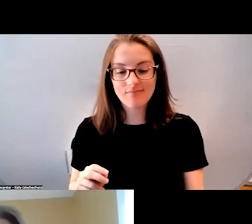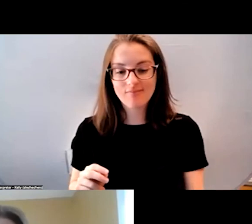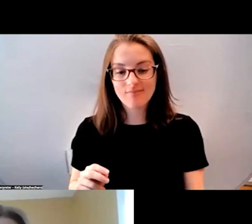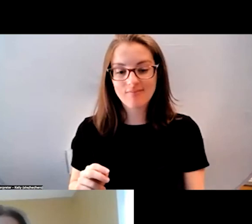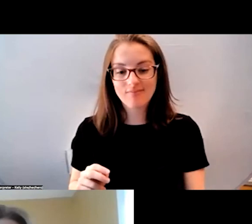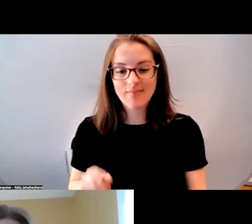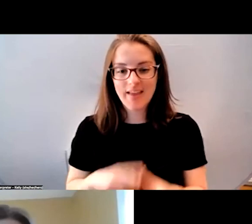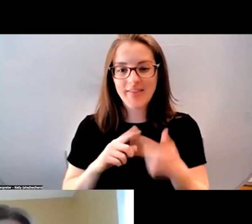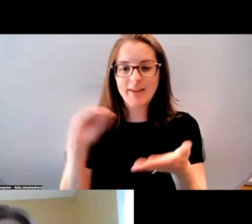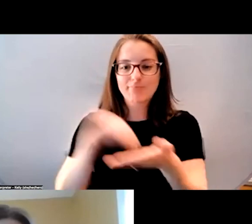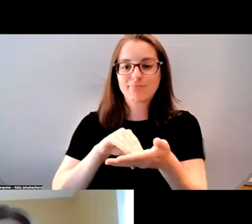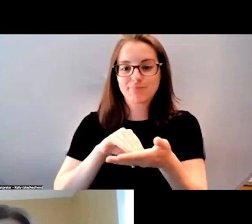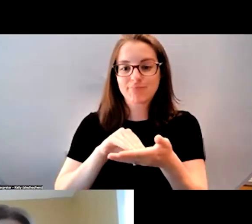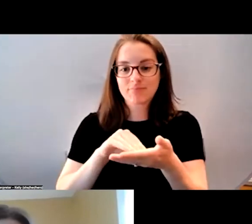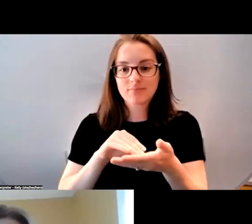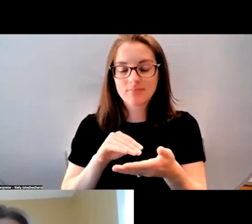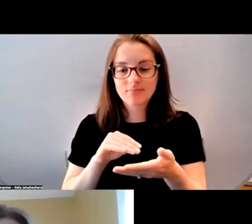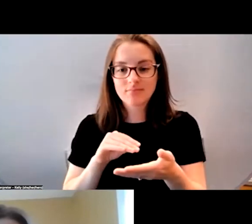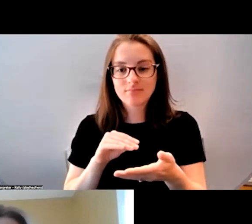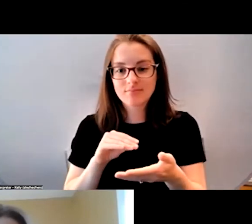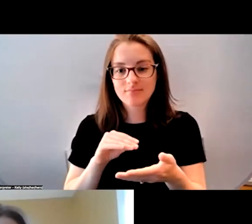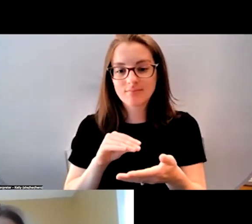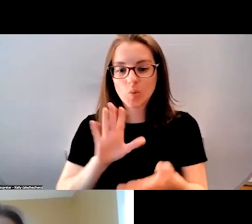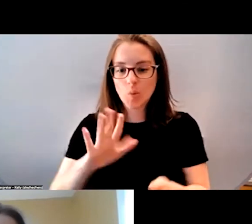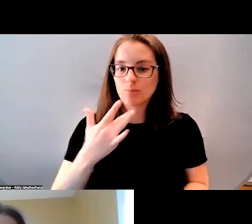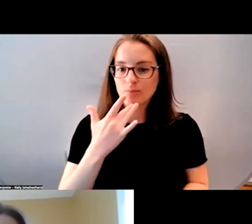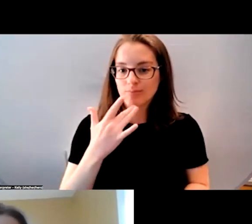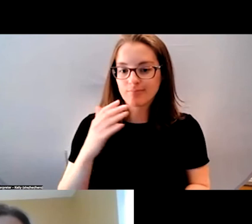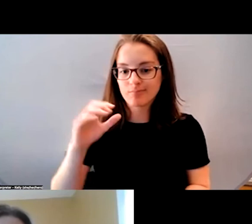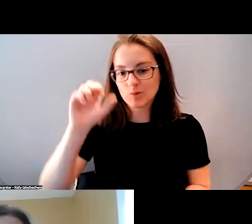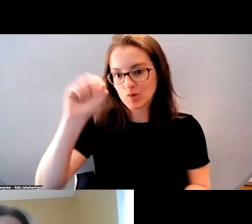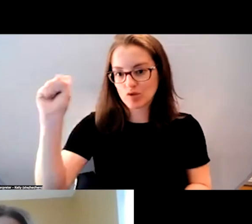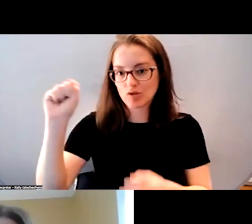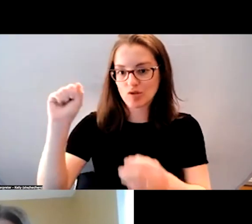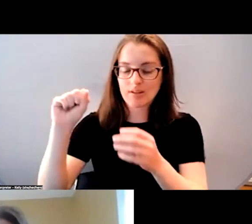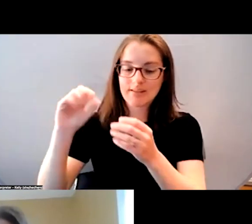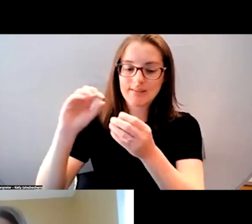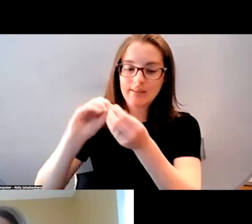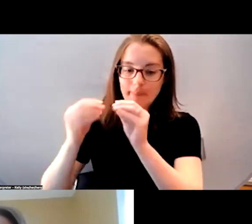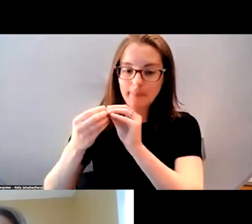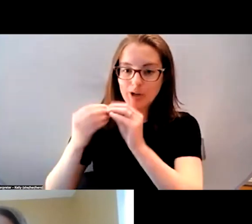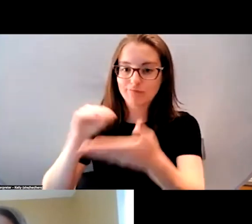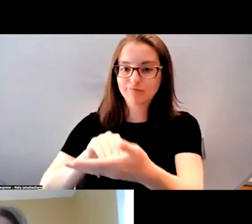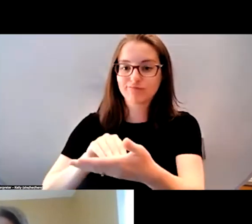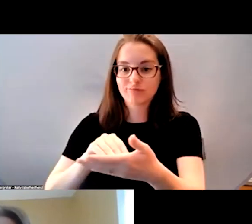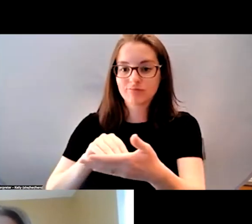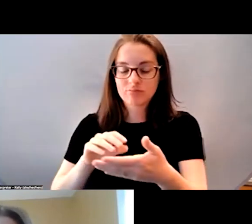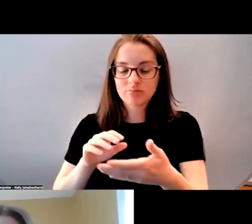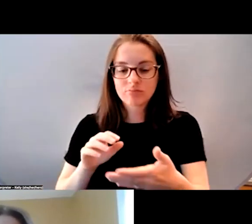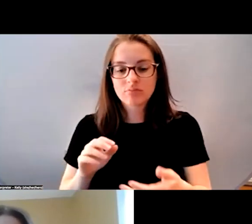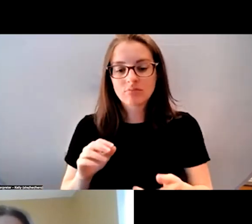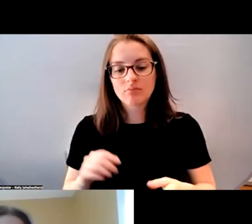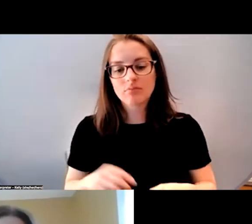just having that, the name that is on your Social Security number listed there. But there can